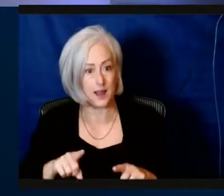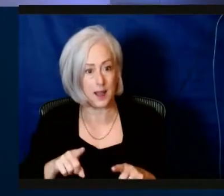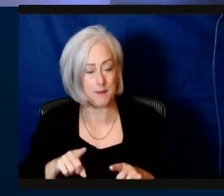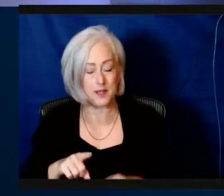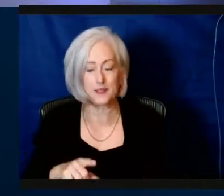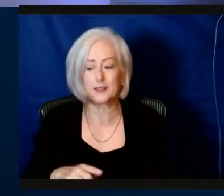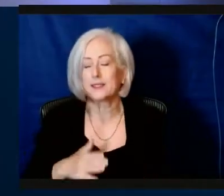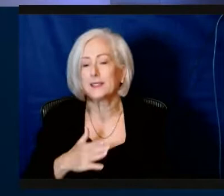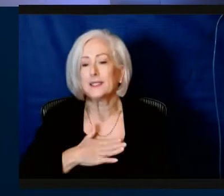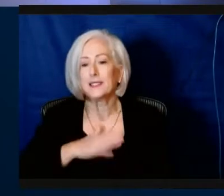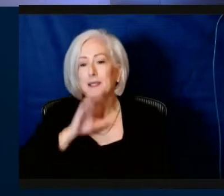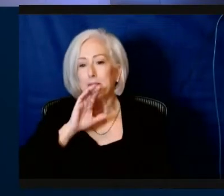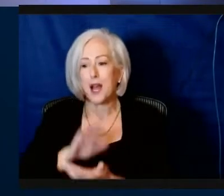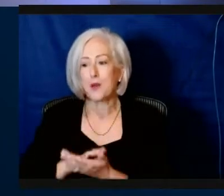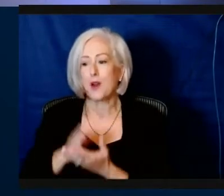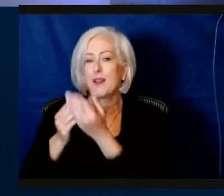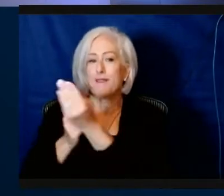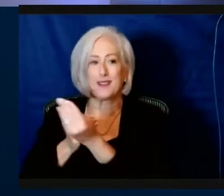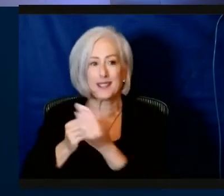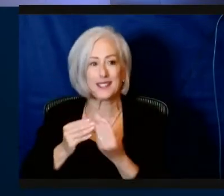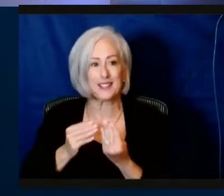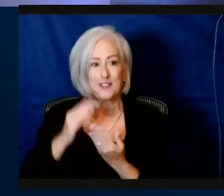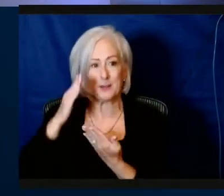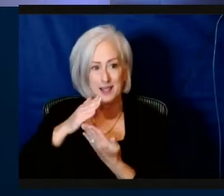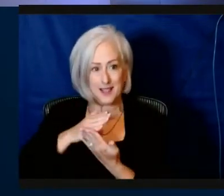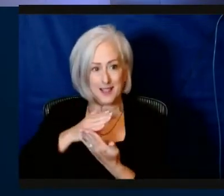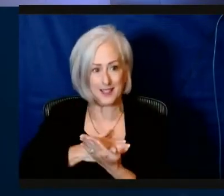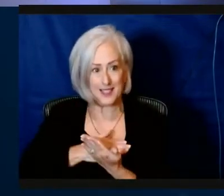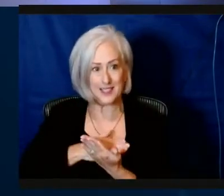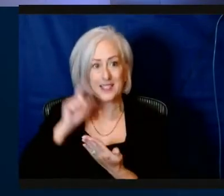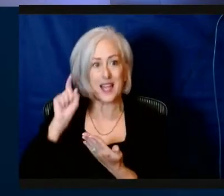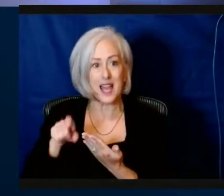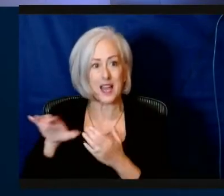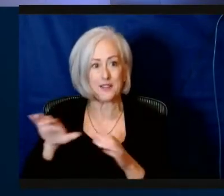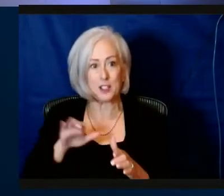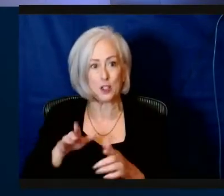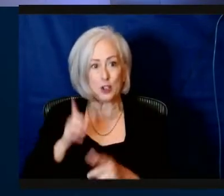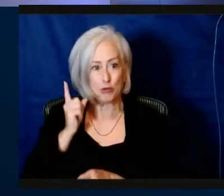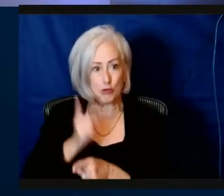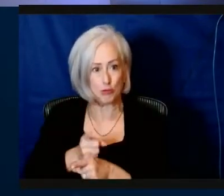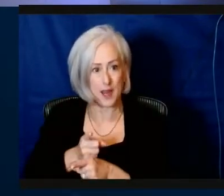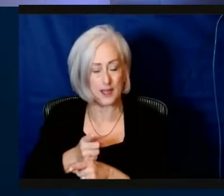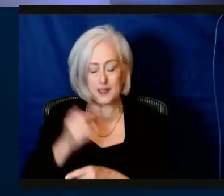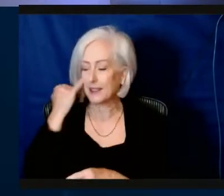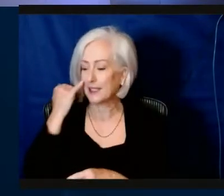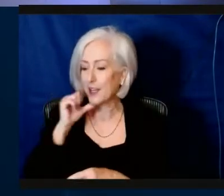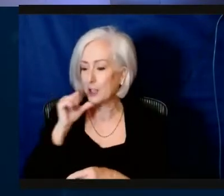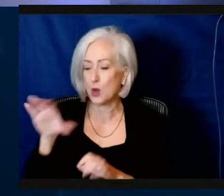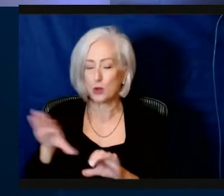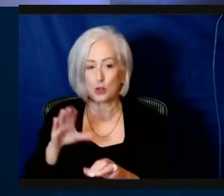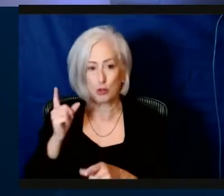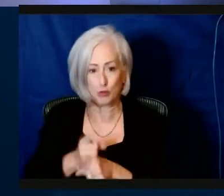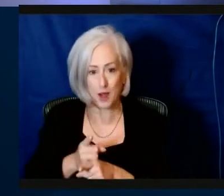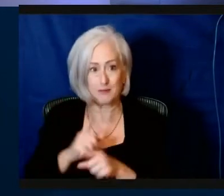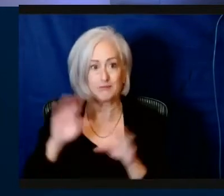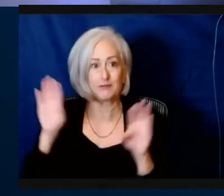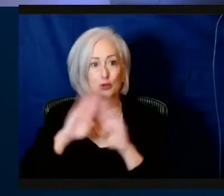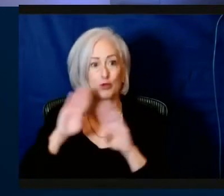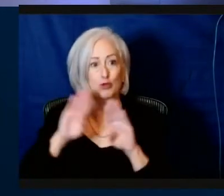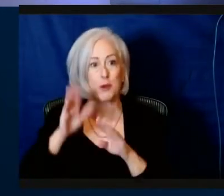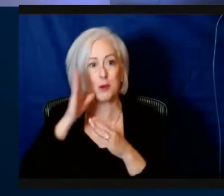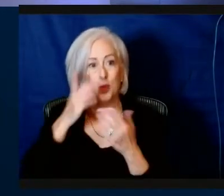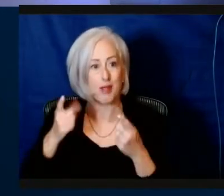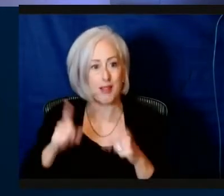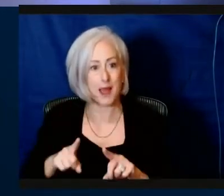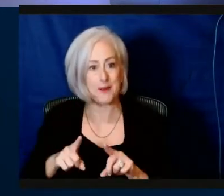honey-do list, and then I have to do it correctly, is what you're saying to me. Because if I don't do it correctly, I get in trouble. And in this case, a lot of radiation can